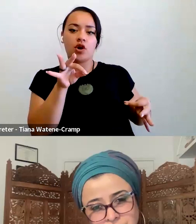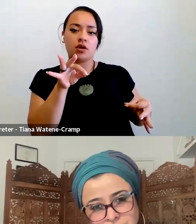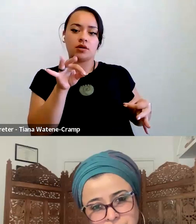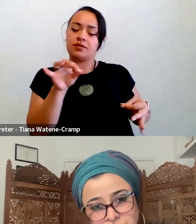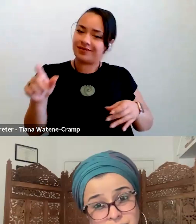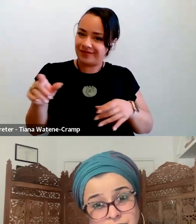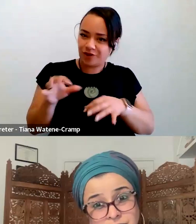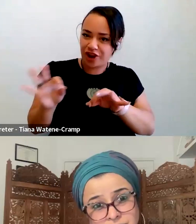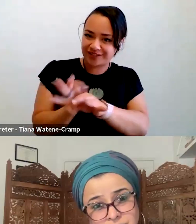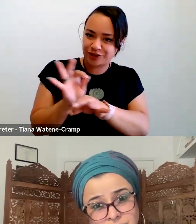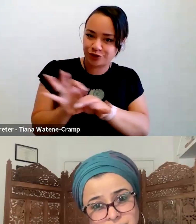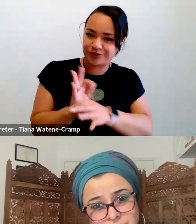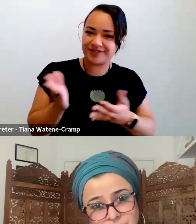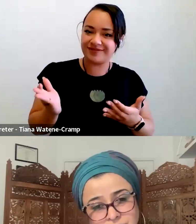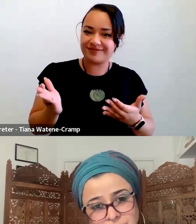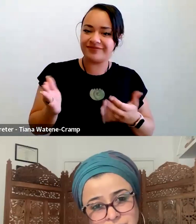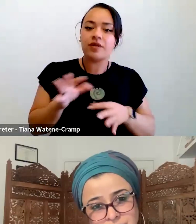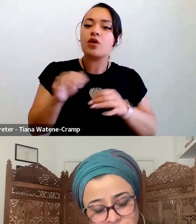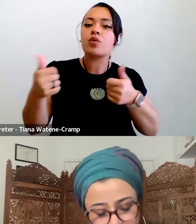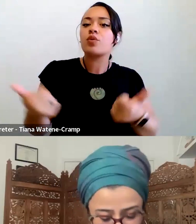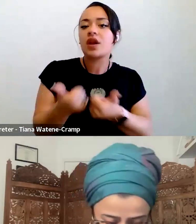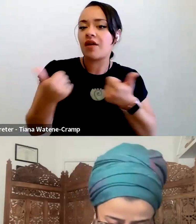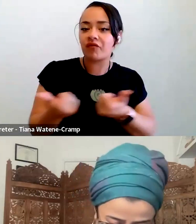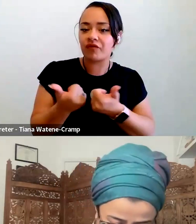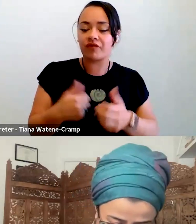excuse. That's not an excuse.